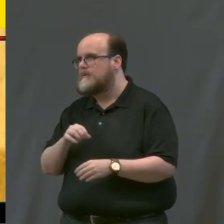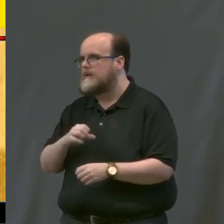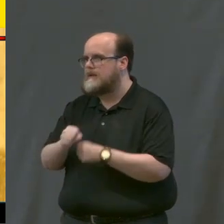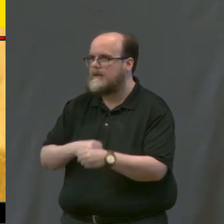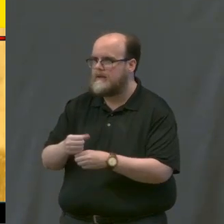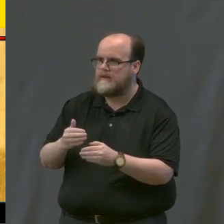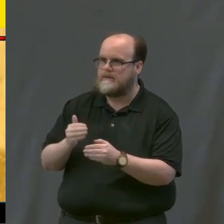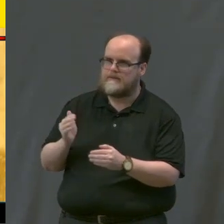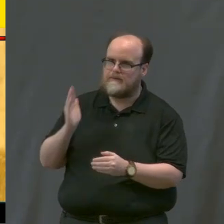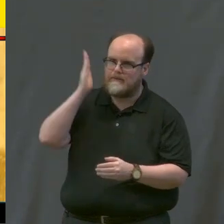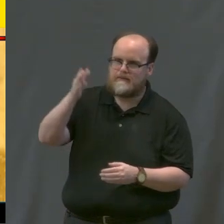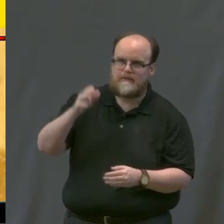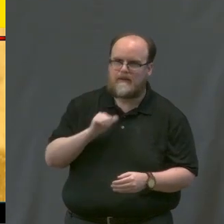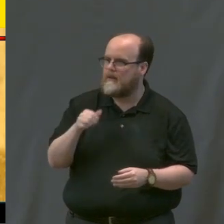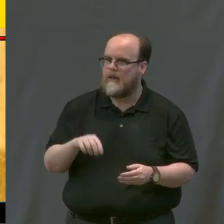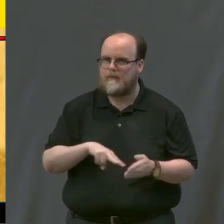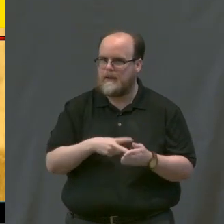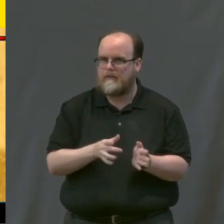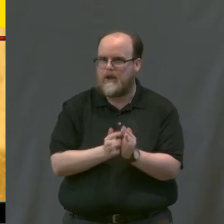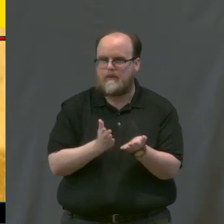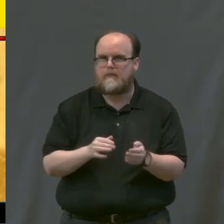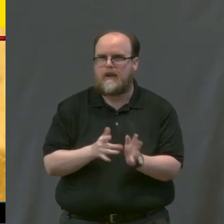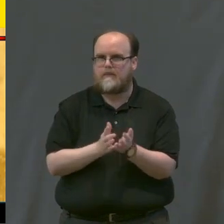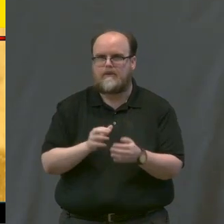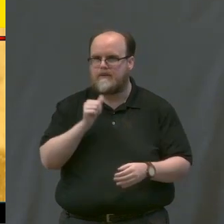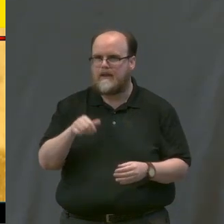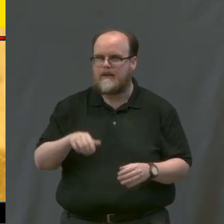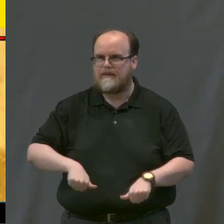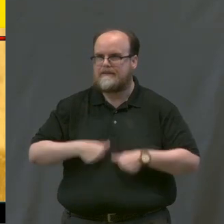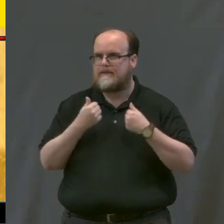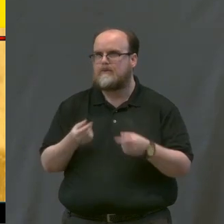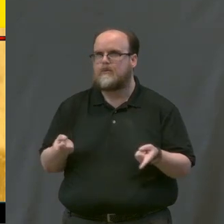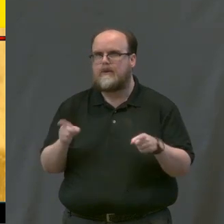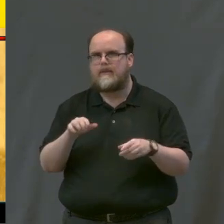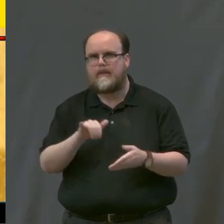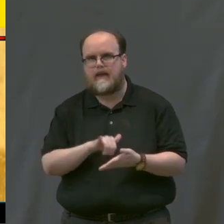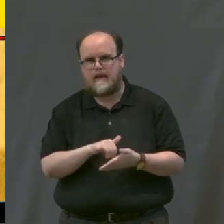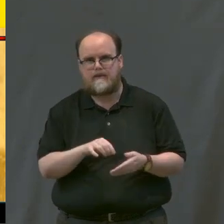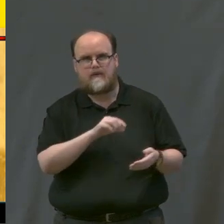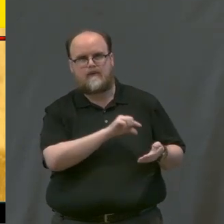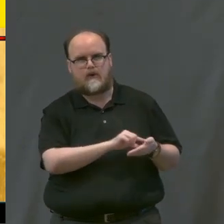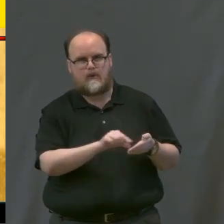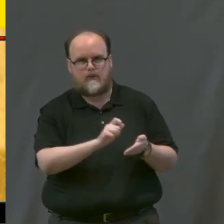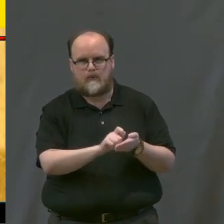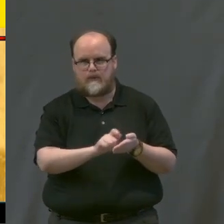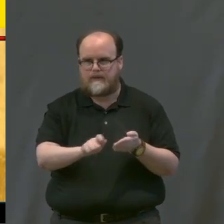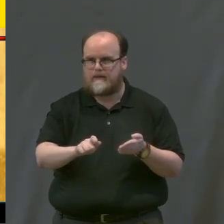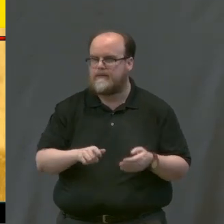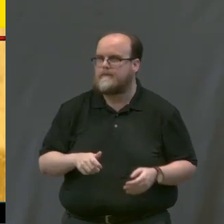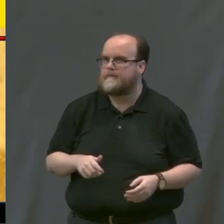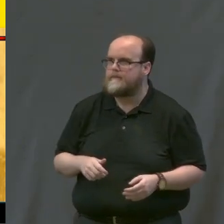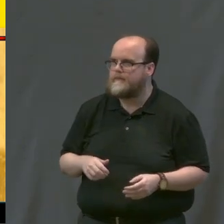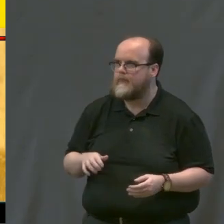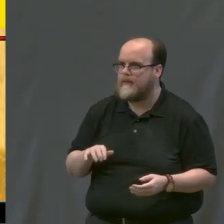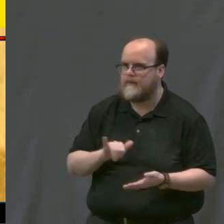future. It's not talking about the Bible. The Bible didn't exist when this verse was written.